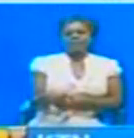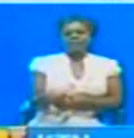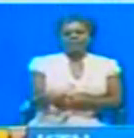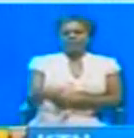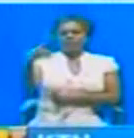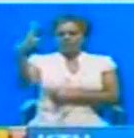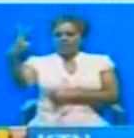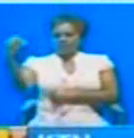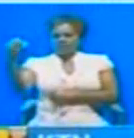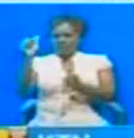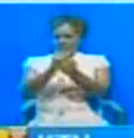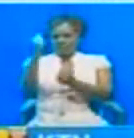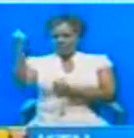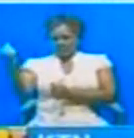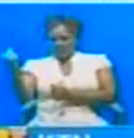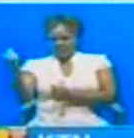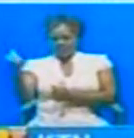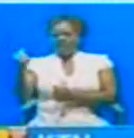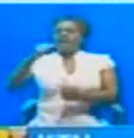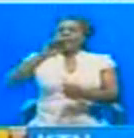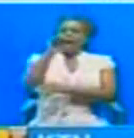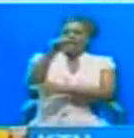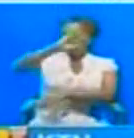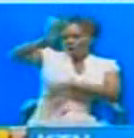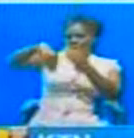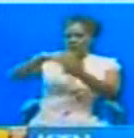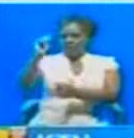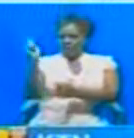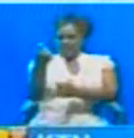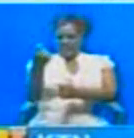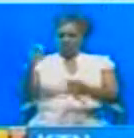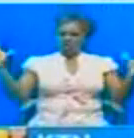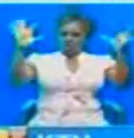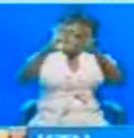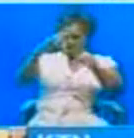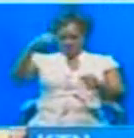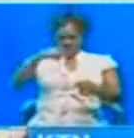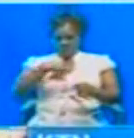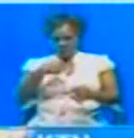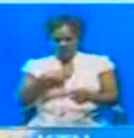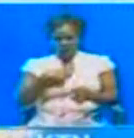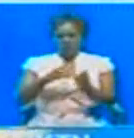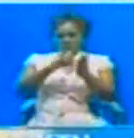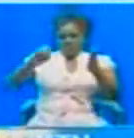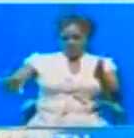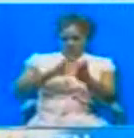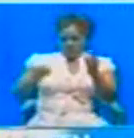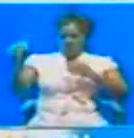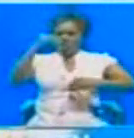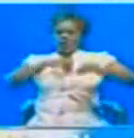In 2015, I urge all Kenyans to join me in slaying the dragon of